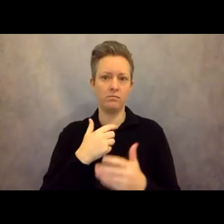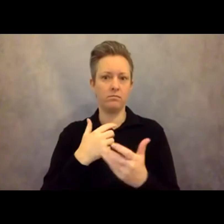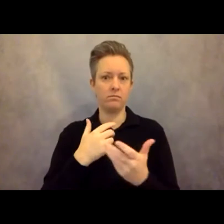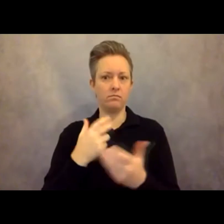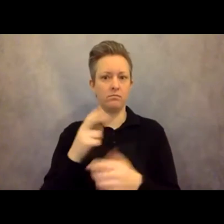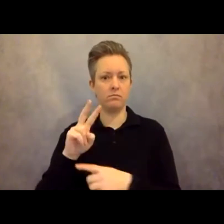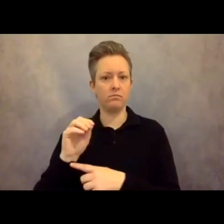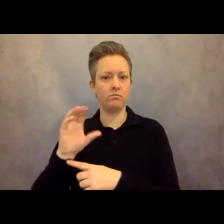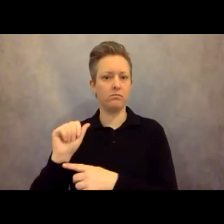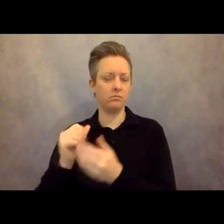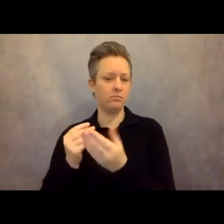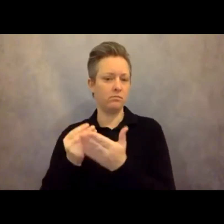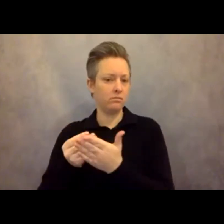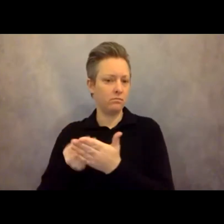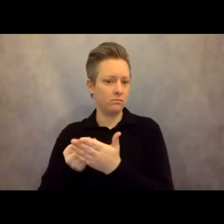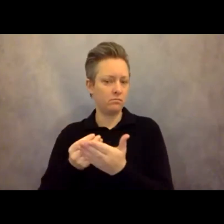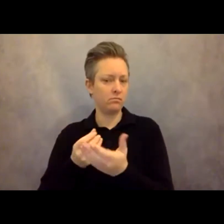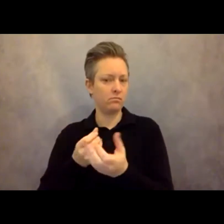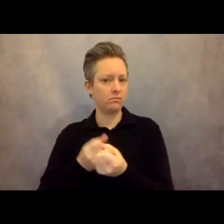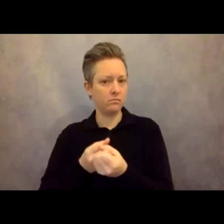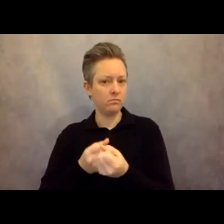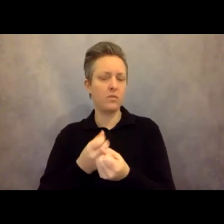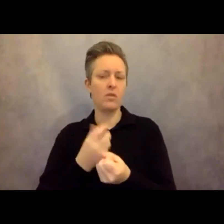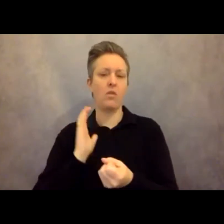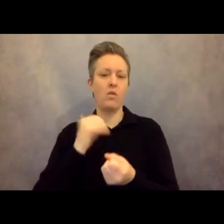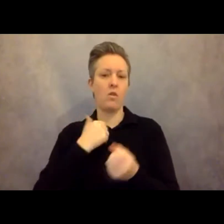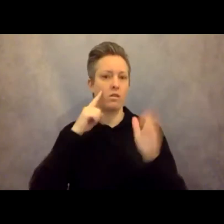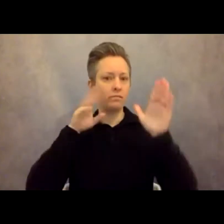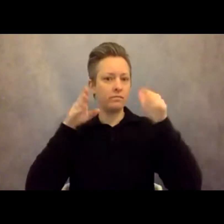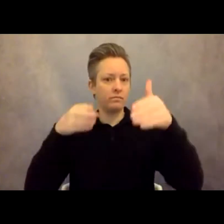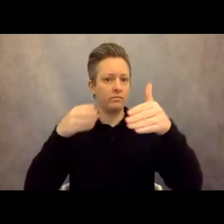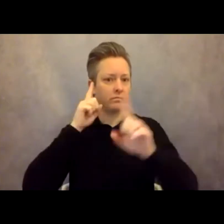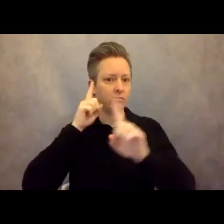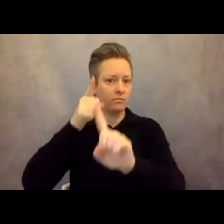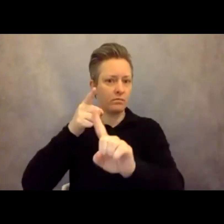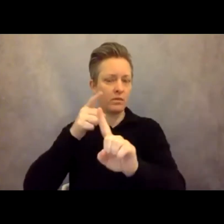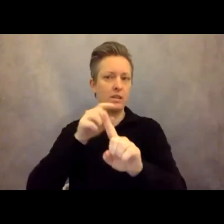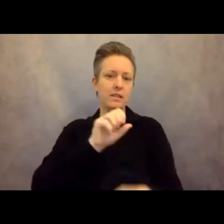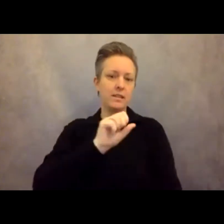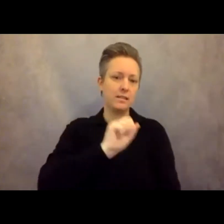is that traditional, sexual violence, domestic violence, stalking.